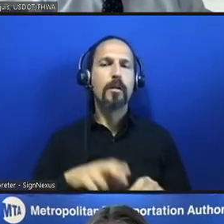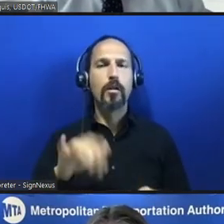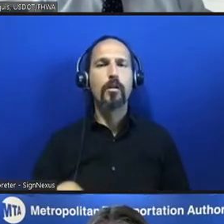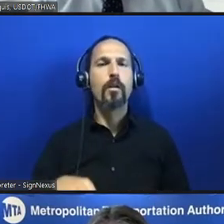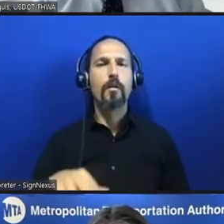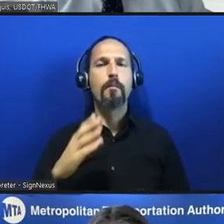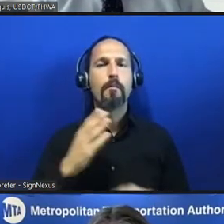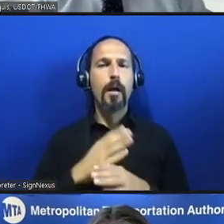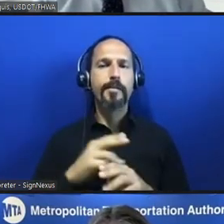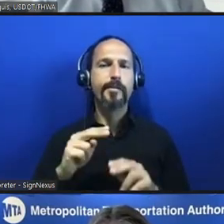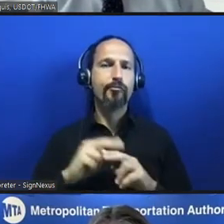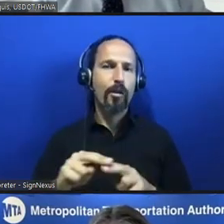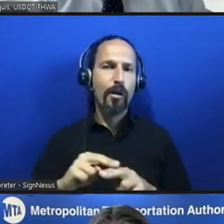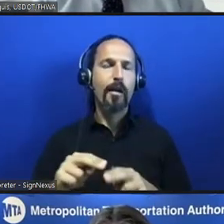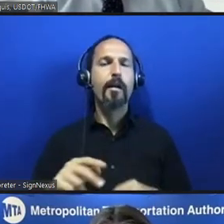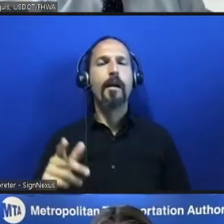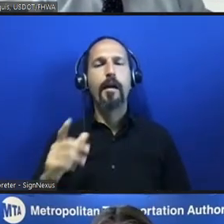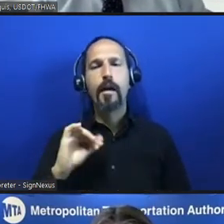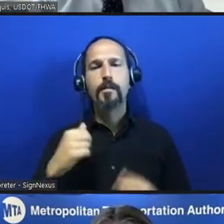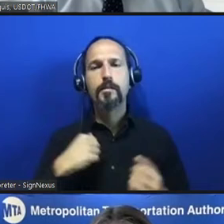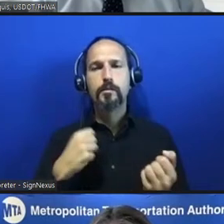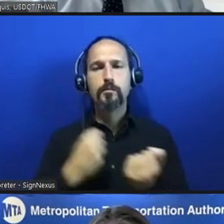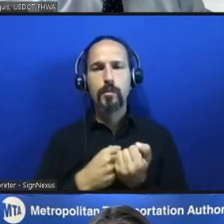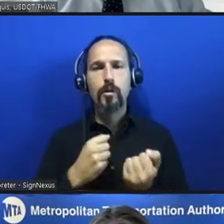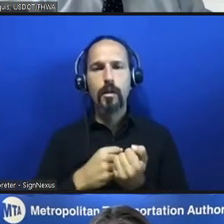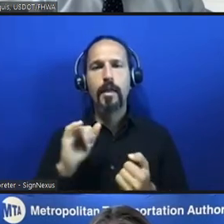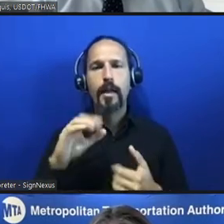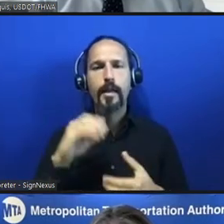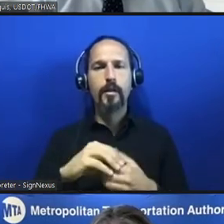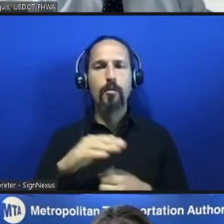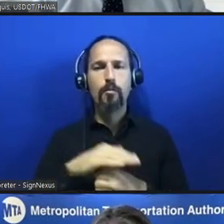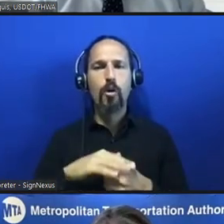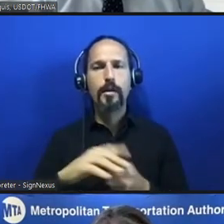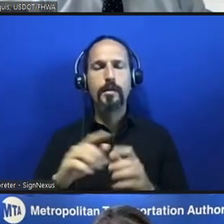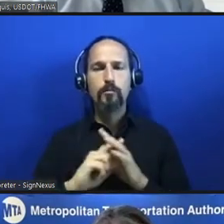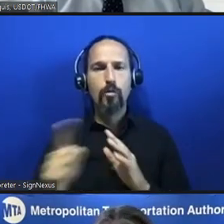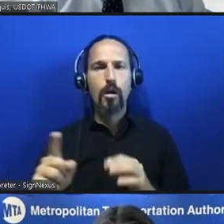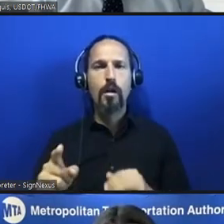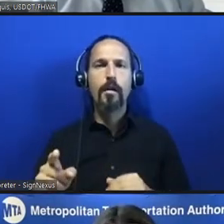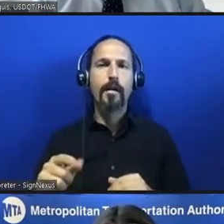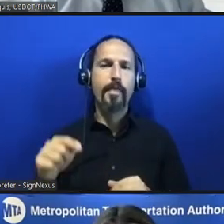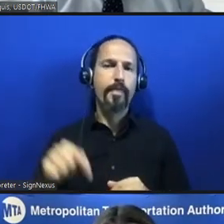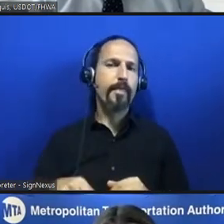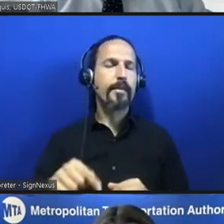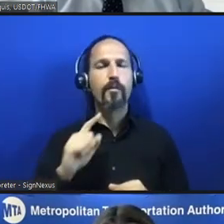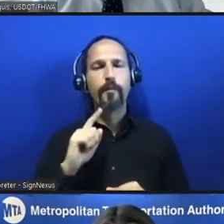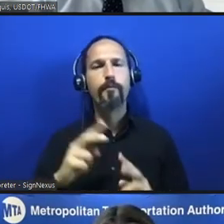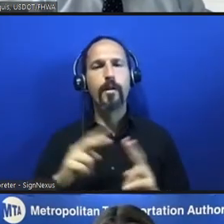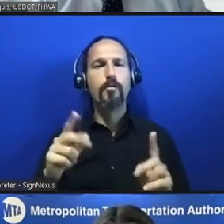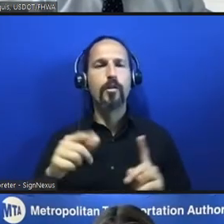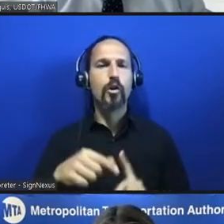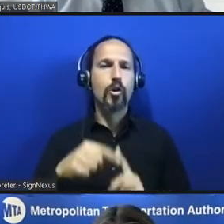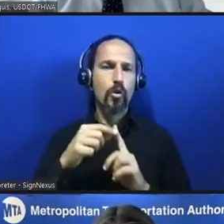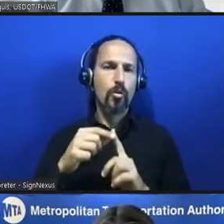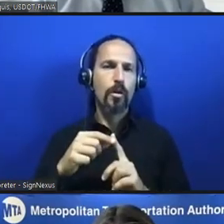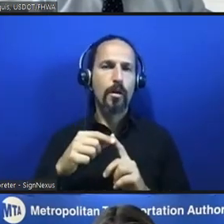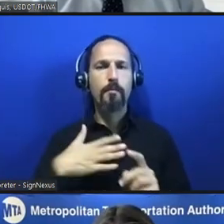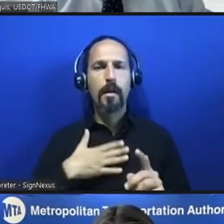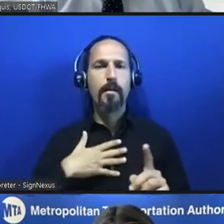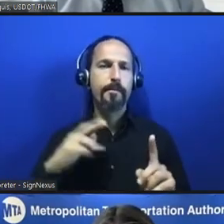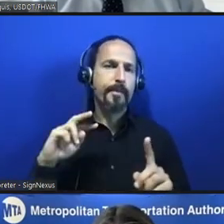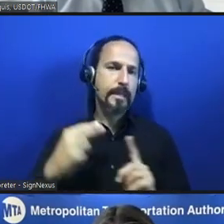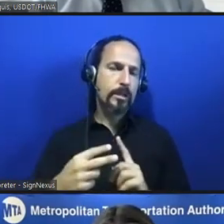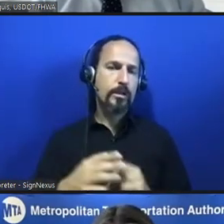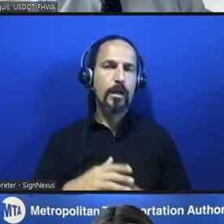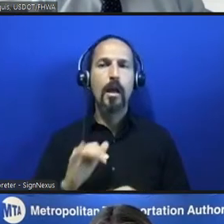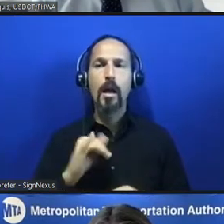and a proponent of the interboro express I also find myself in a very unique position I still speak I